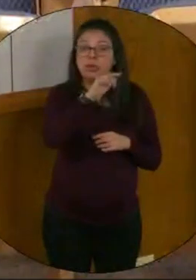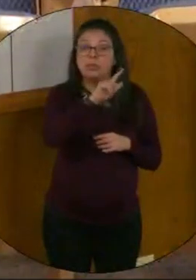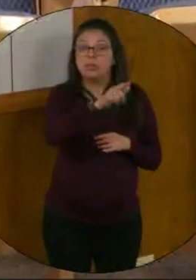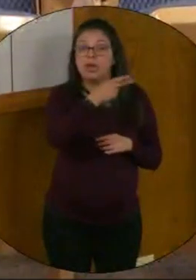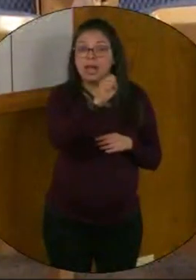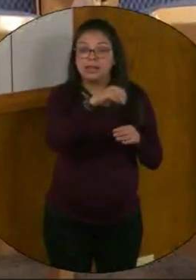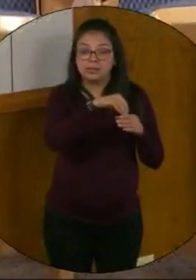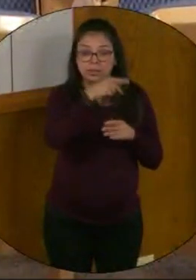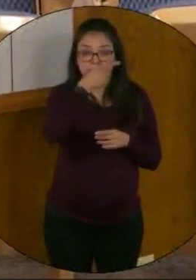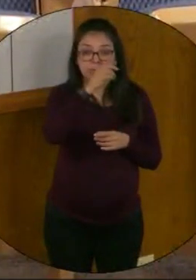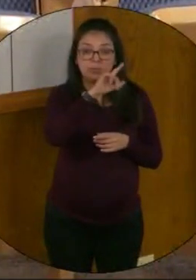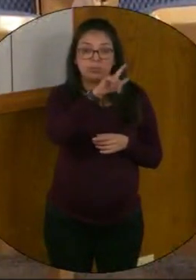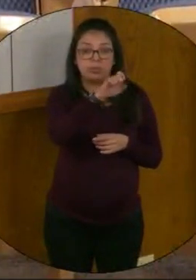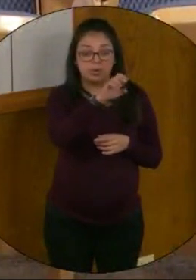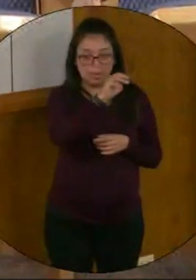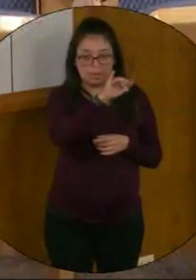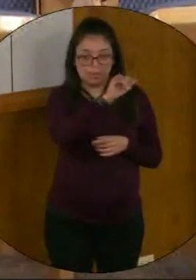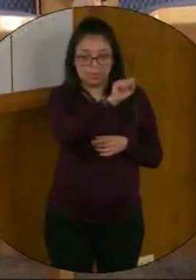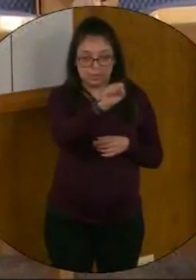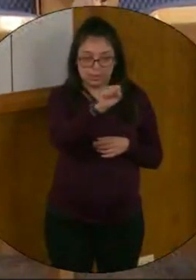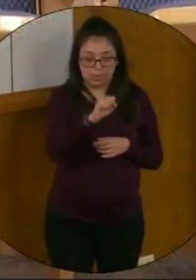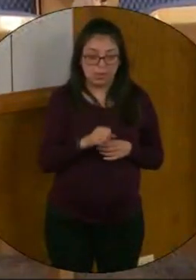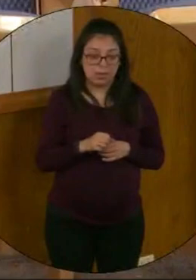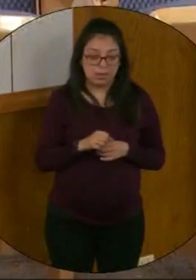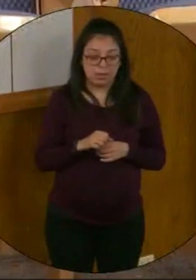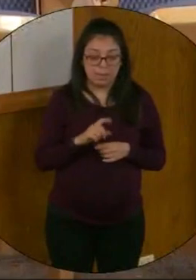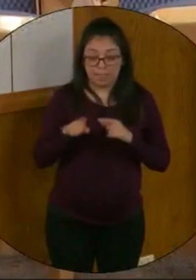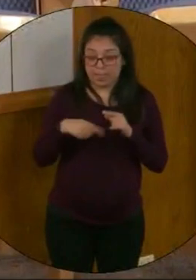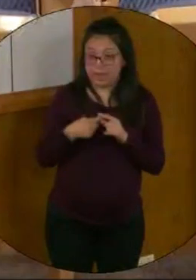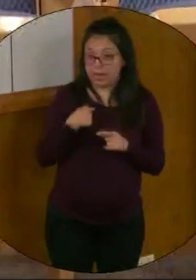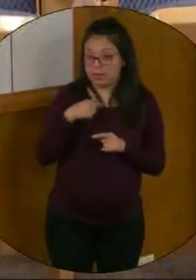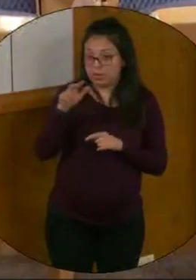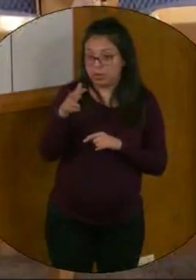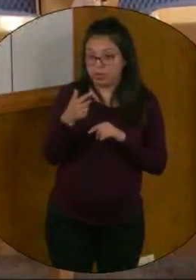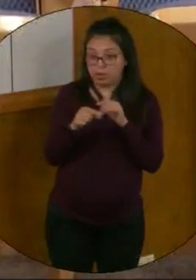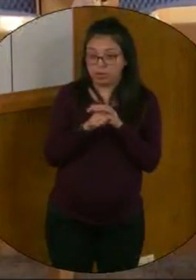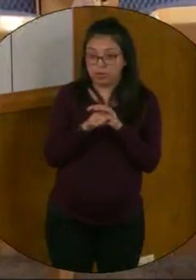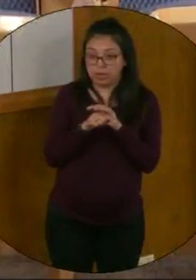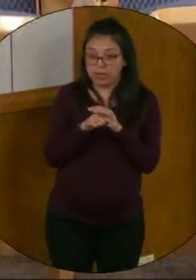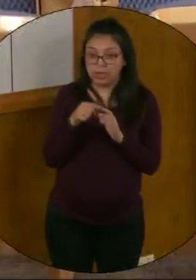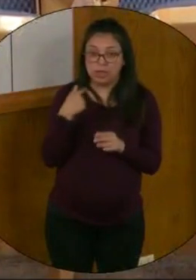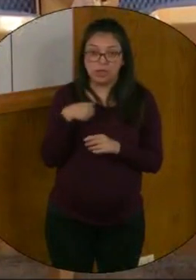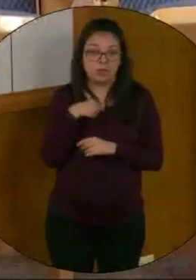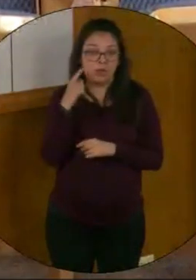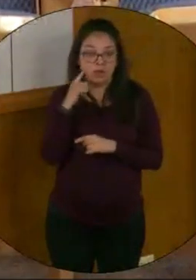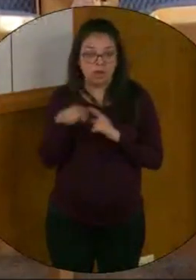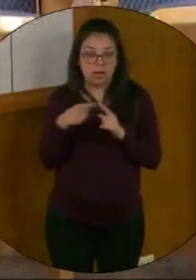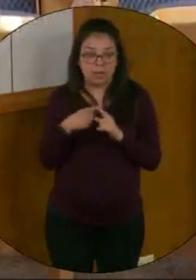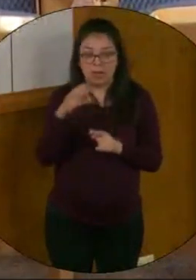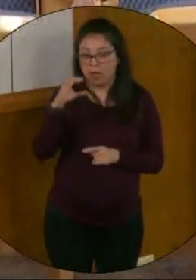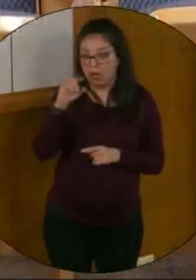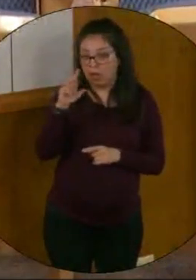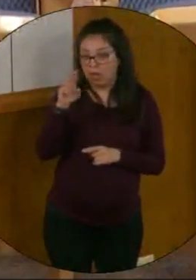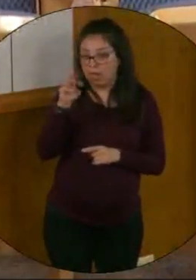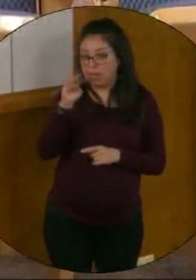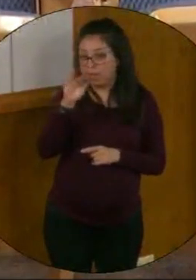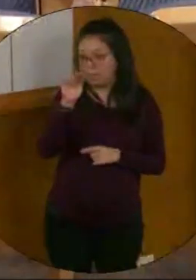Mississippi. Right. When I was in 3rd grade, we heard about Columbine.